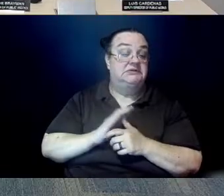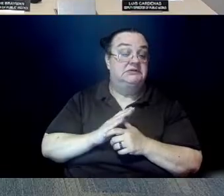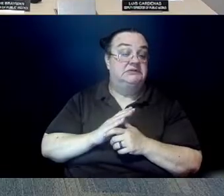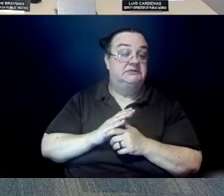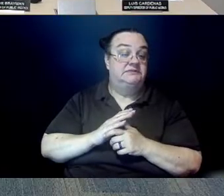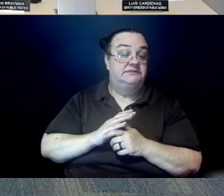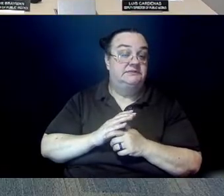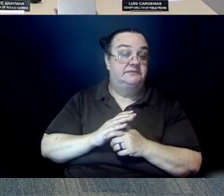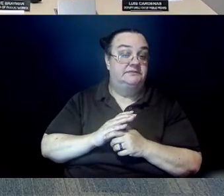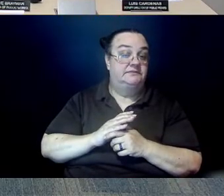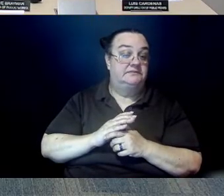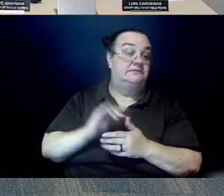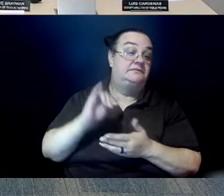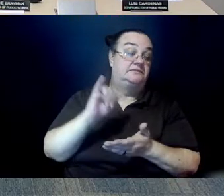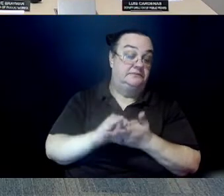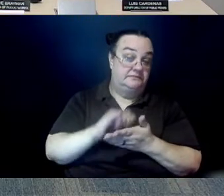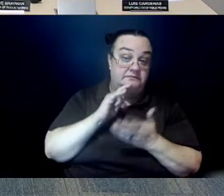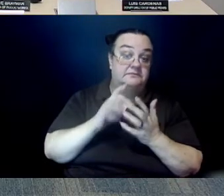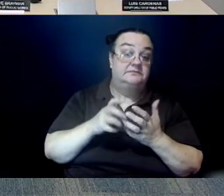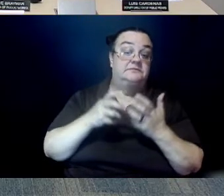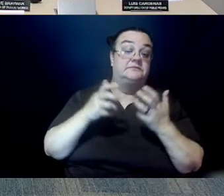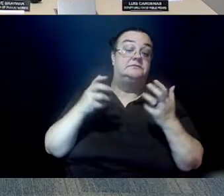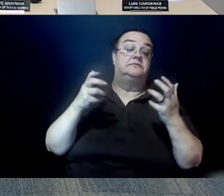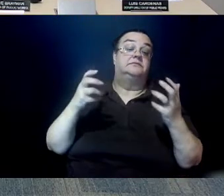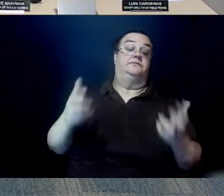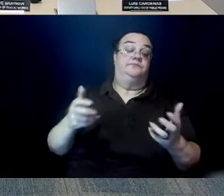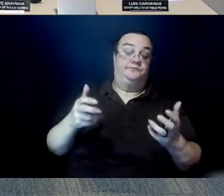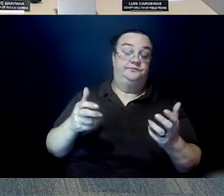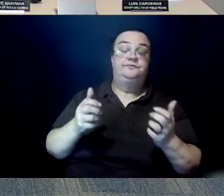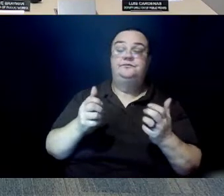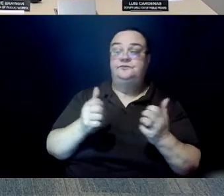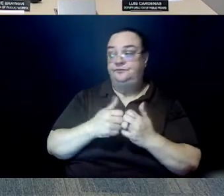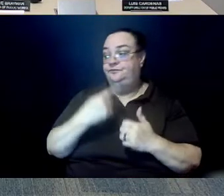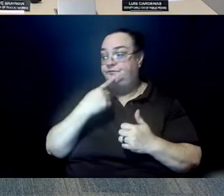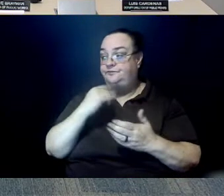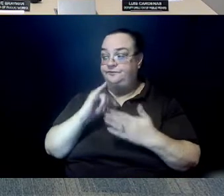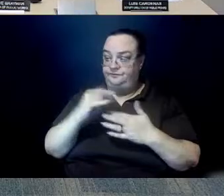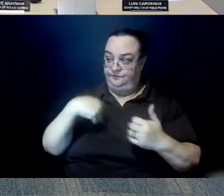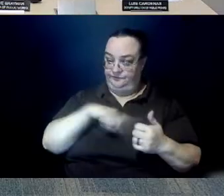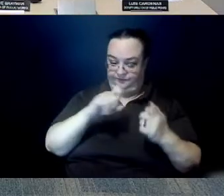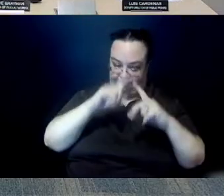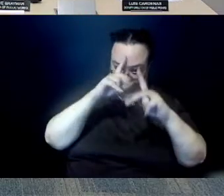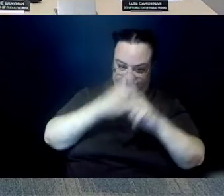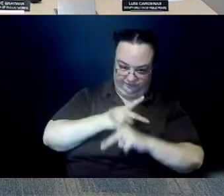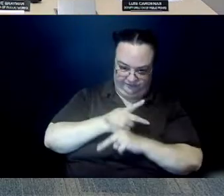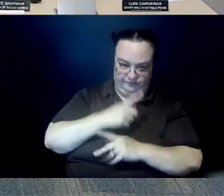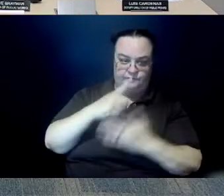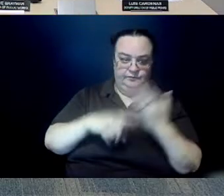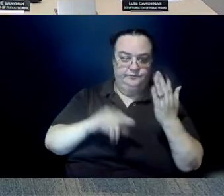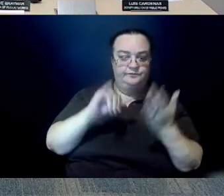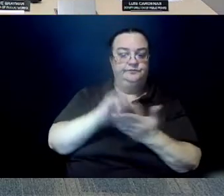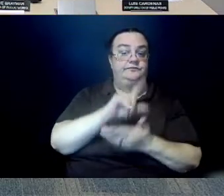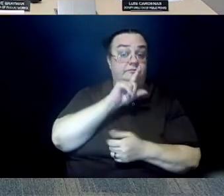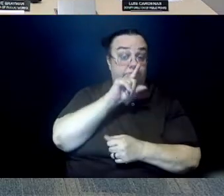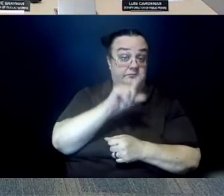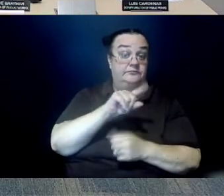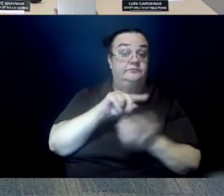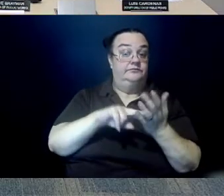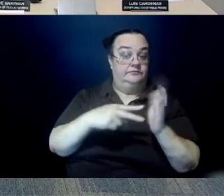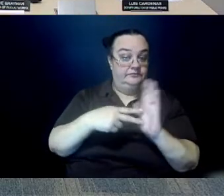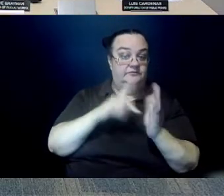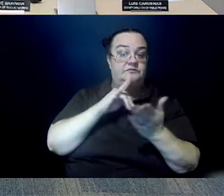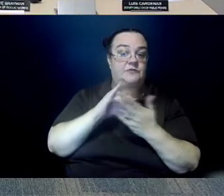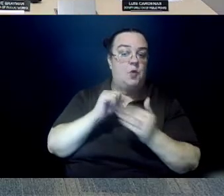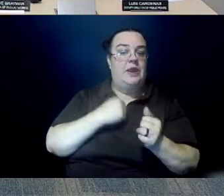That's a lot in saying that. We need to sort out what that actually means so that we can apply